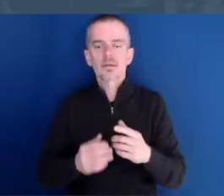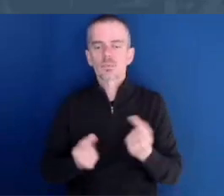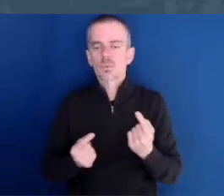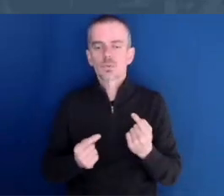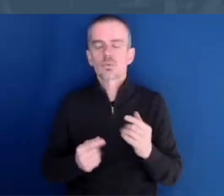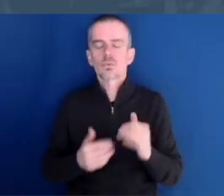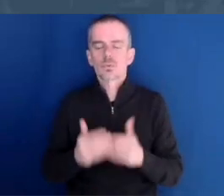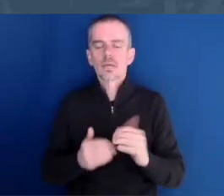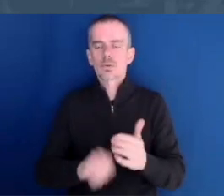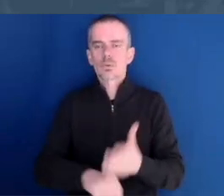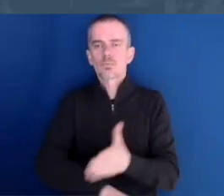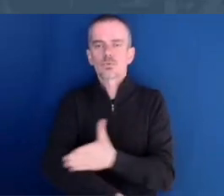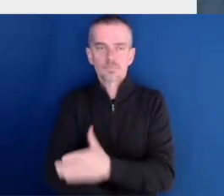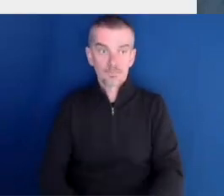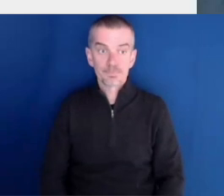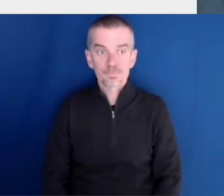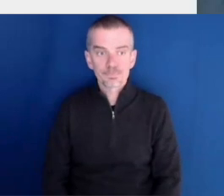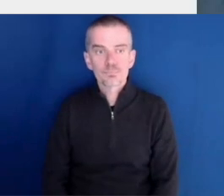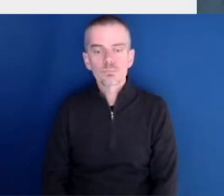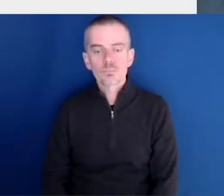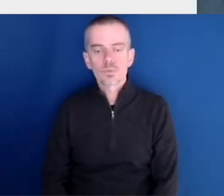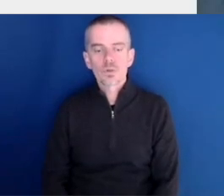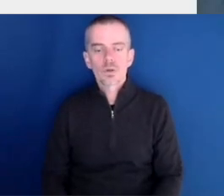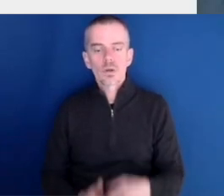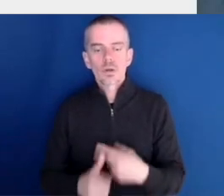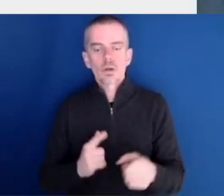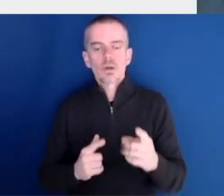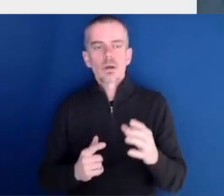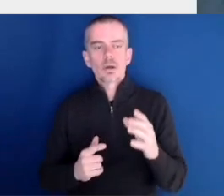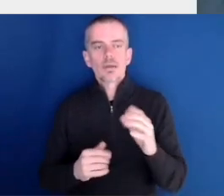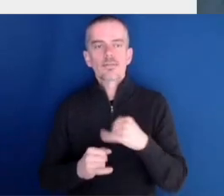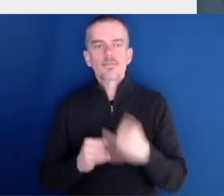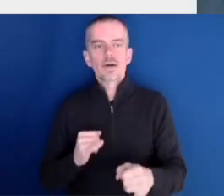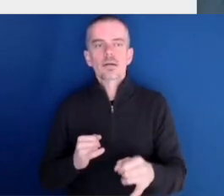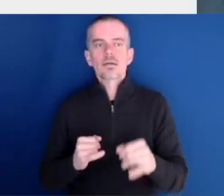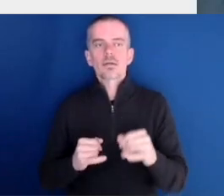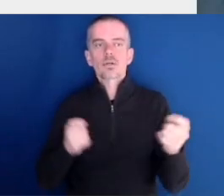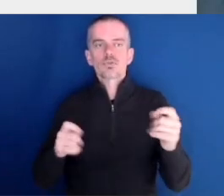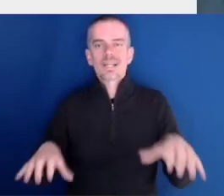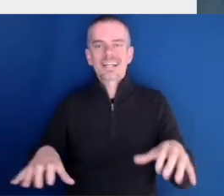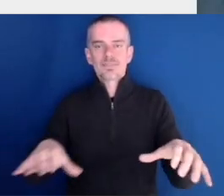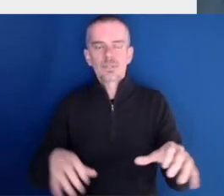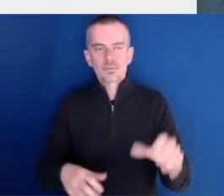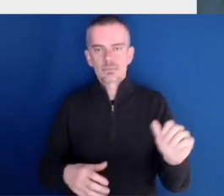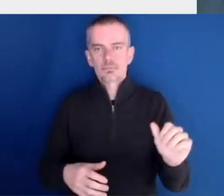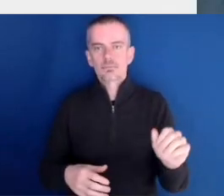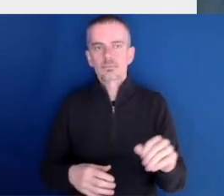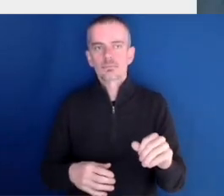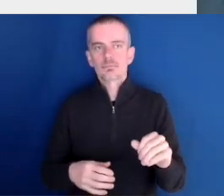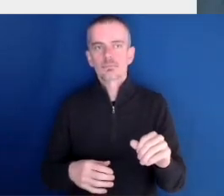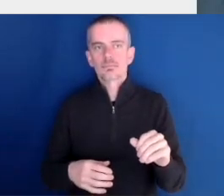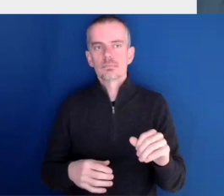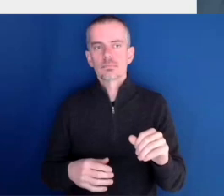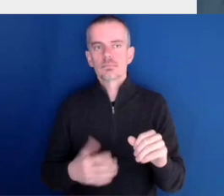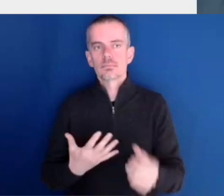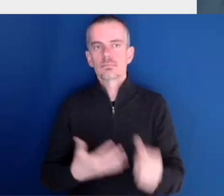take to improve them. Okay. And then finally, control activities. So these are basically just the steps that you